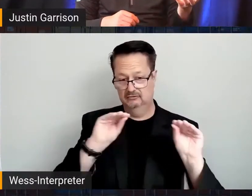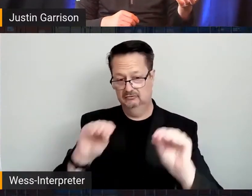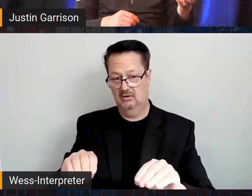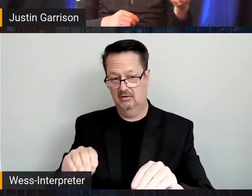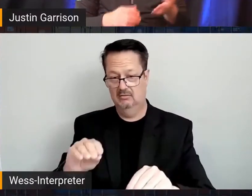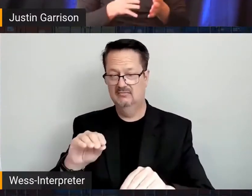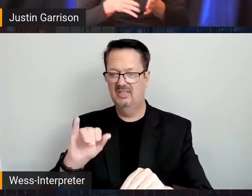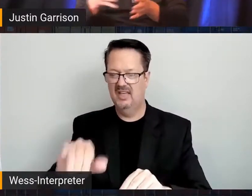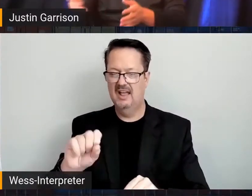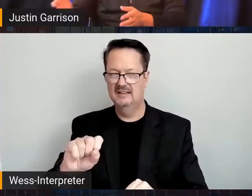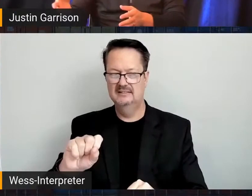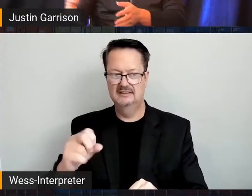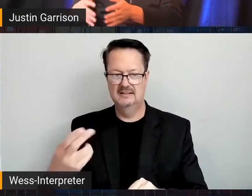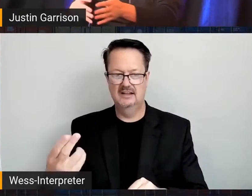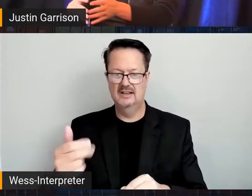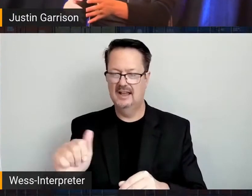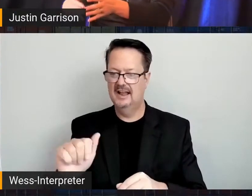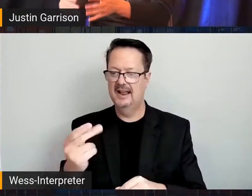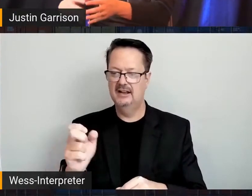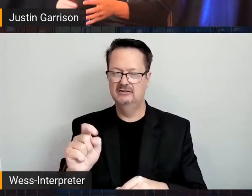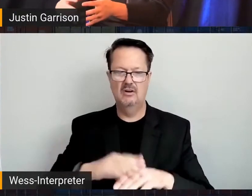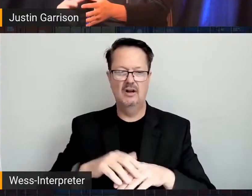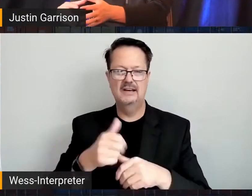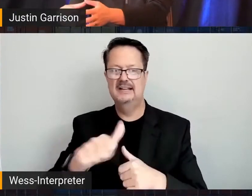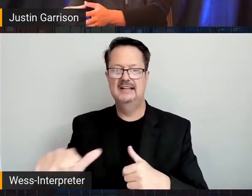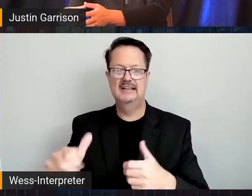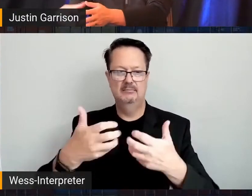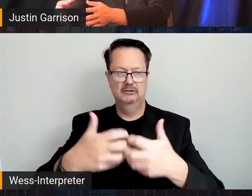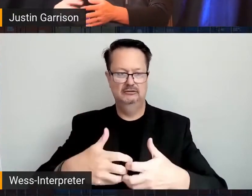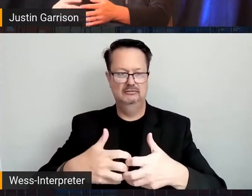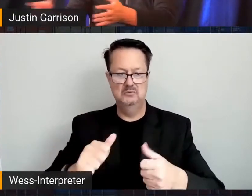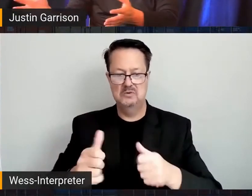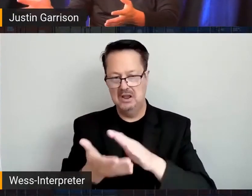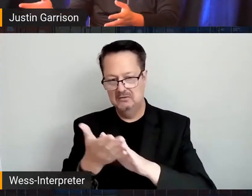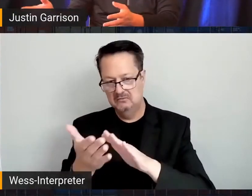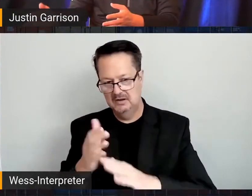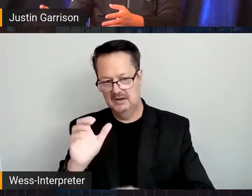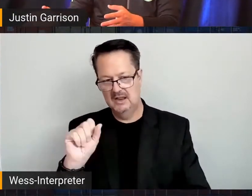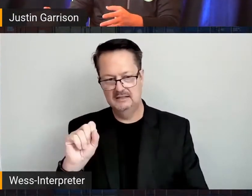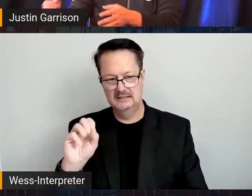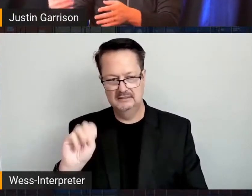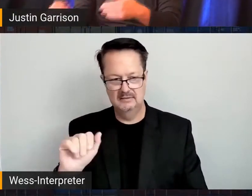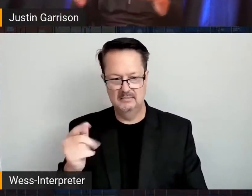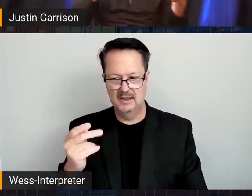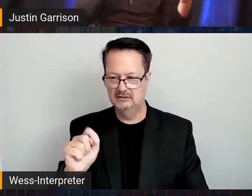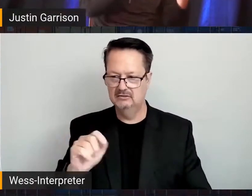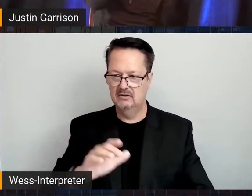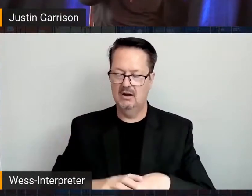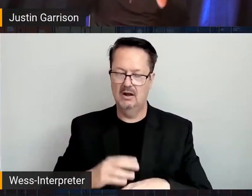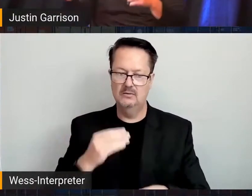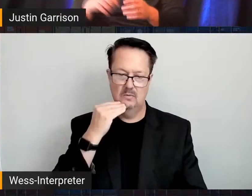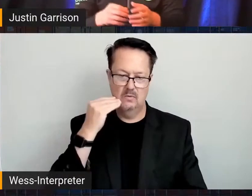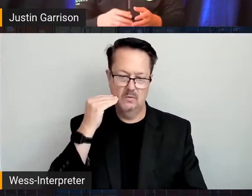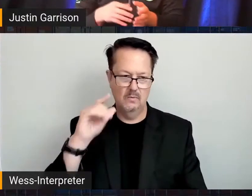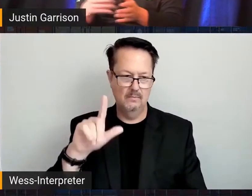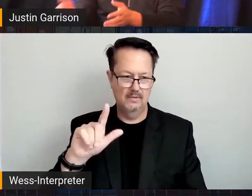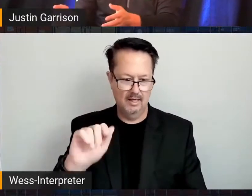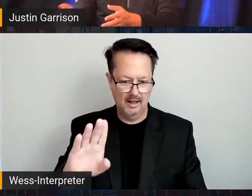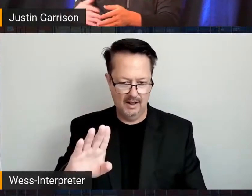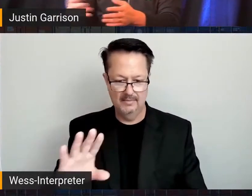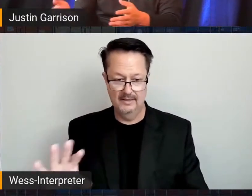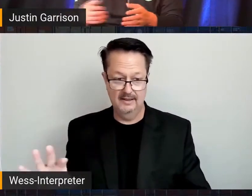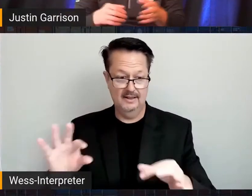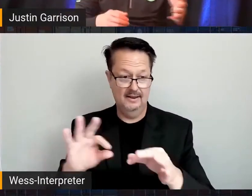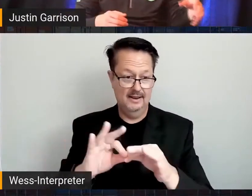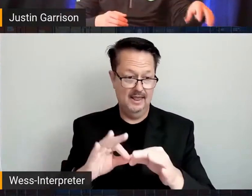machine, which if you're looking at other, like you can run SSM agent on your home lab and connect them back and then use that tunnel to get